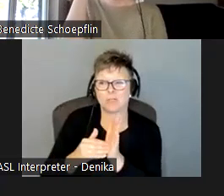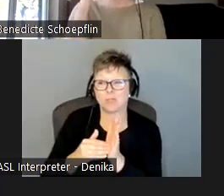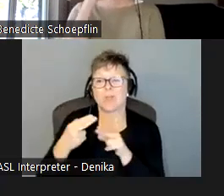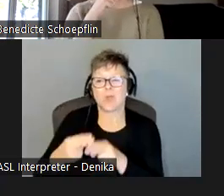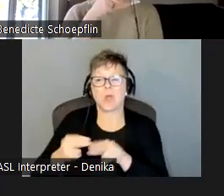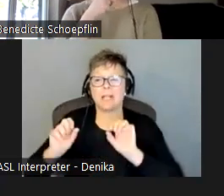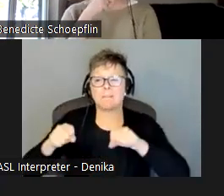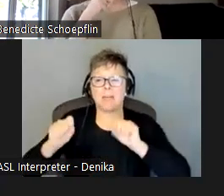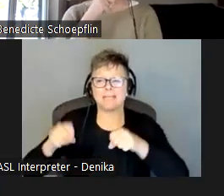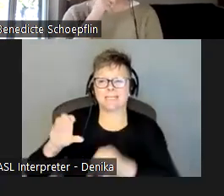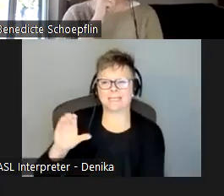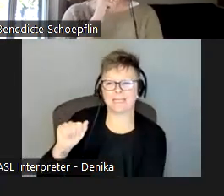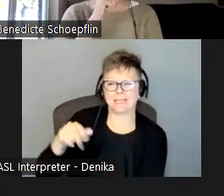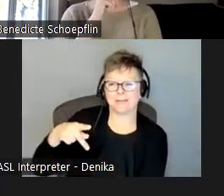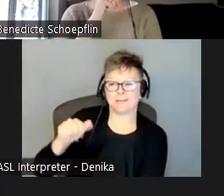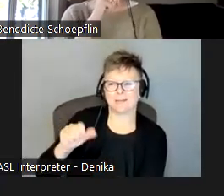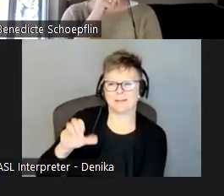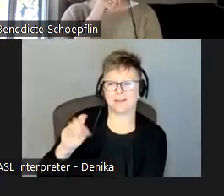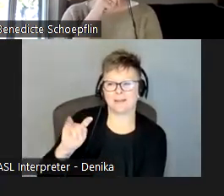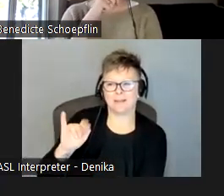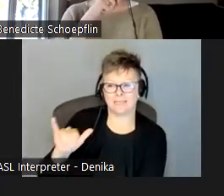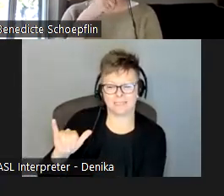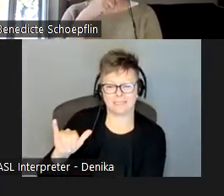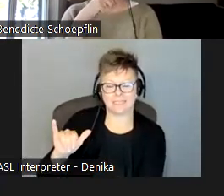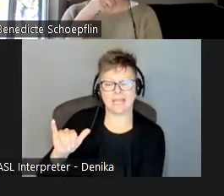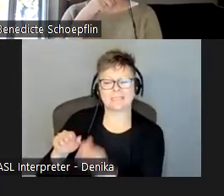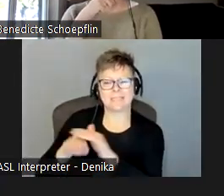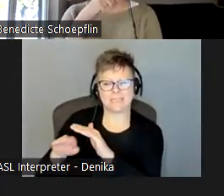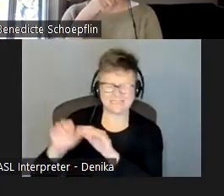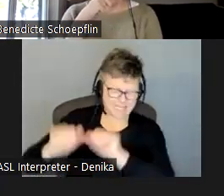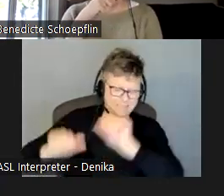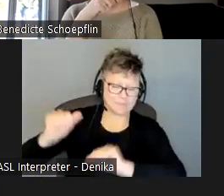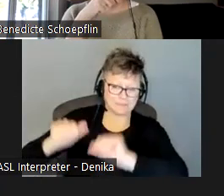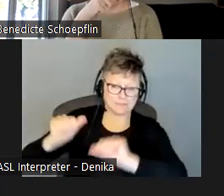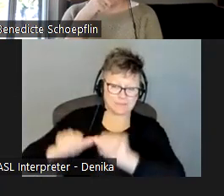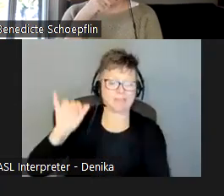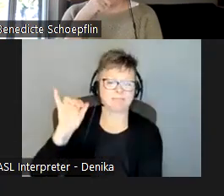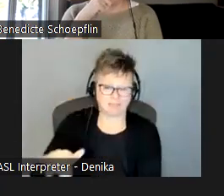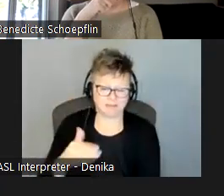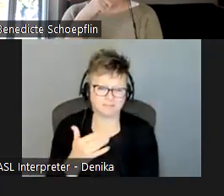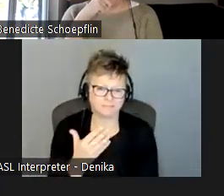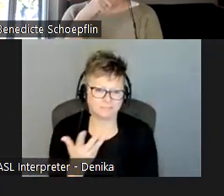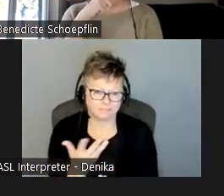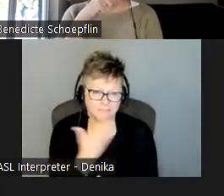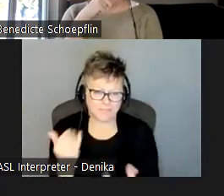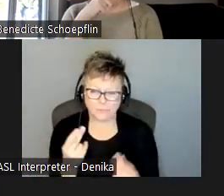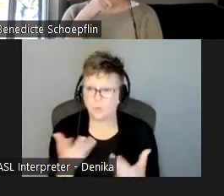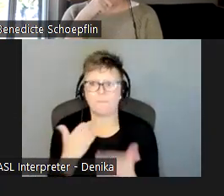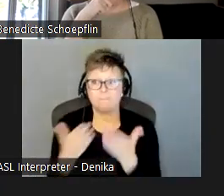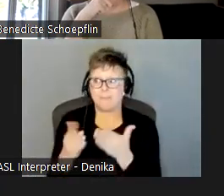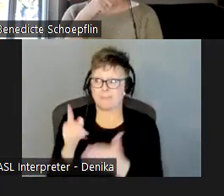And then with that capacity assessment can give you more rights to help